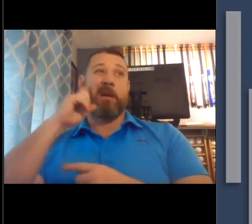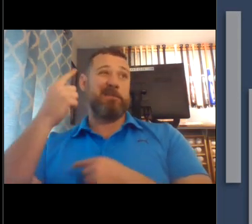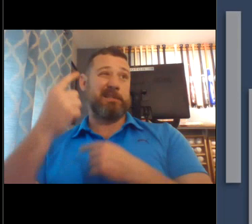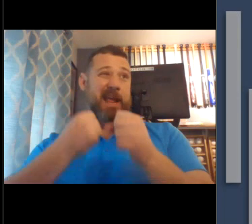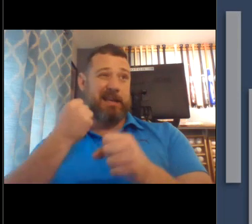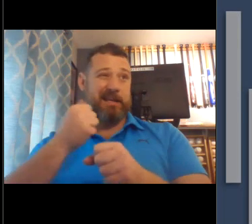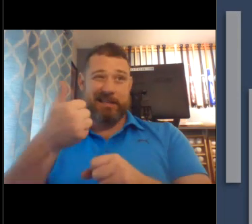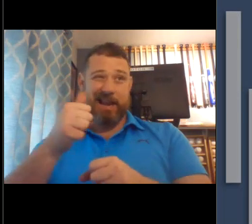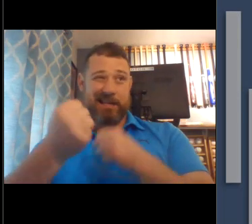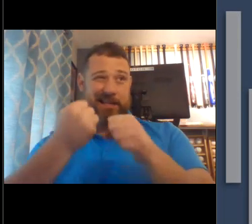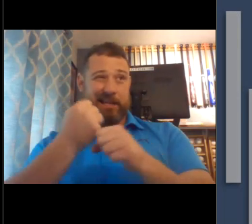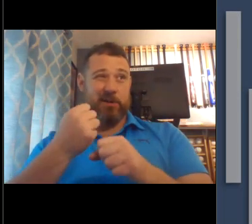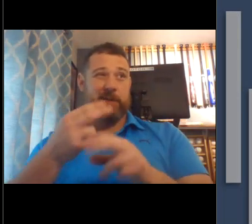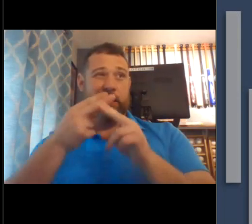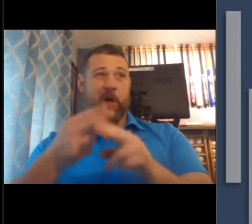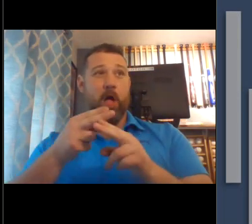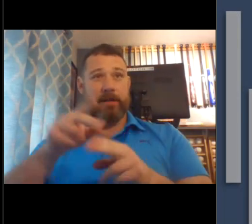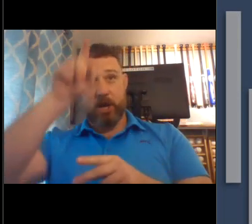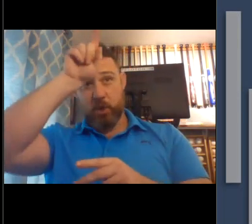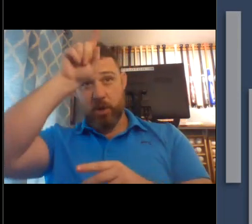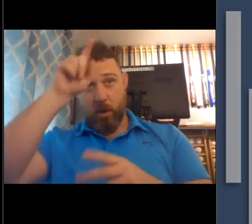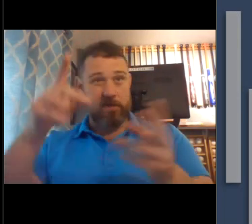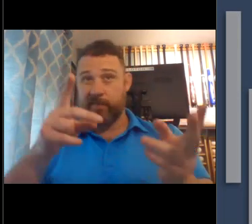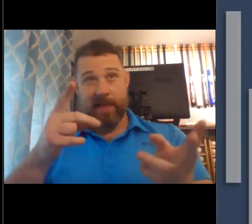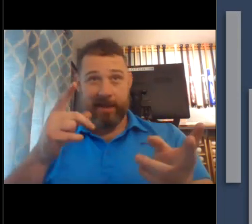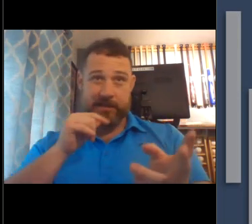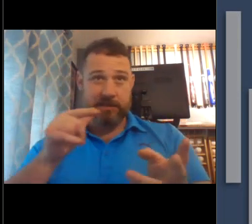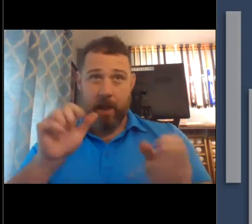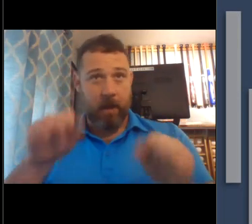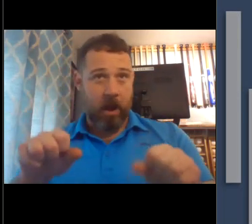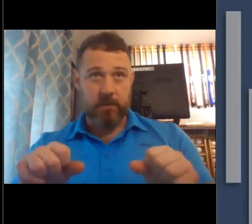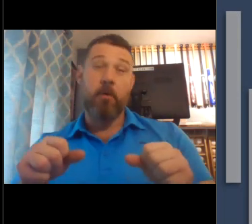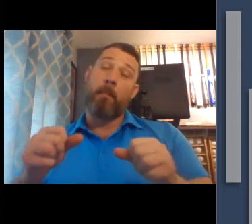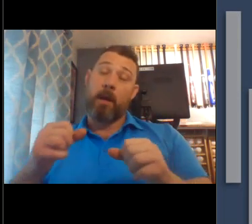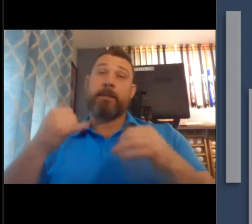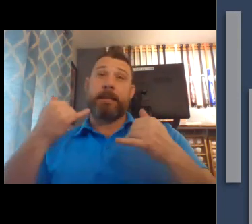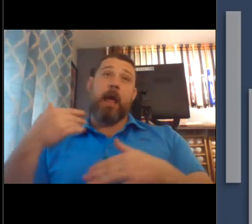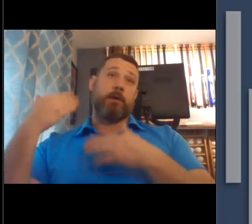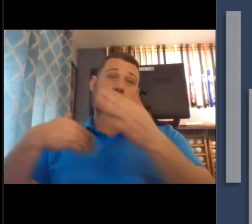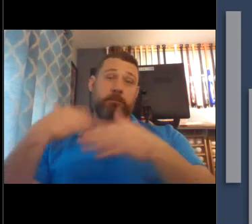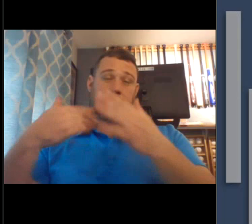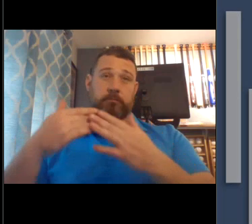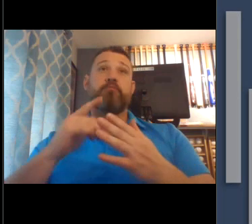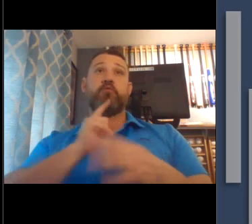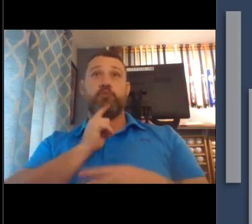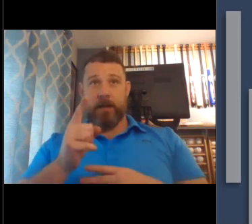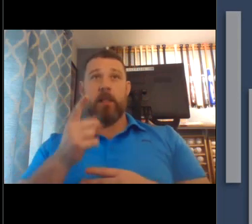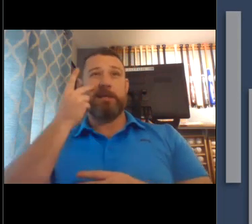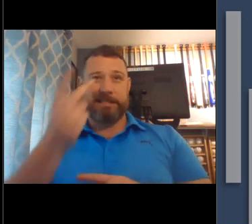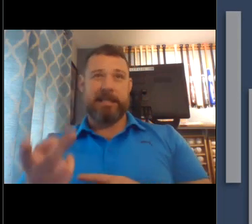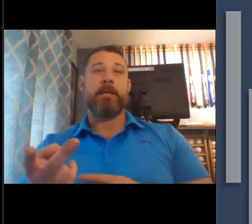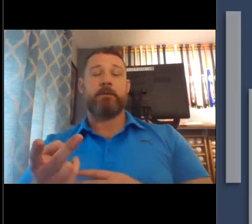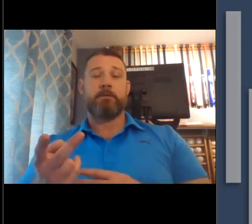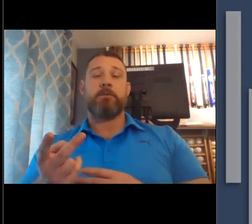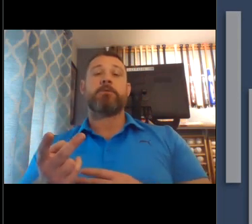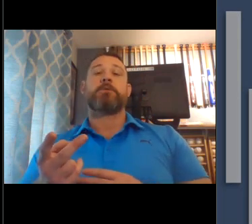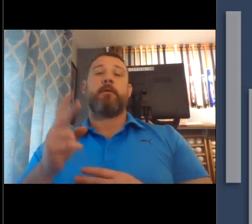to call it a unicorn. So I'm glad it's turned into reality. We see that moving forward. Vice Chair Gardino,